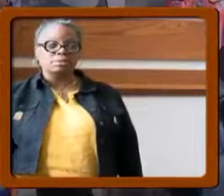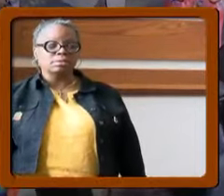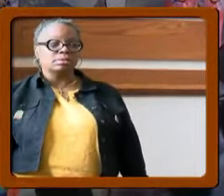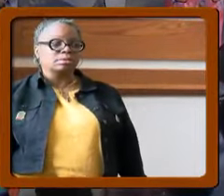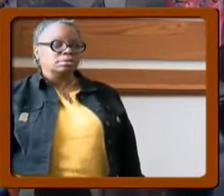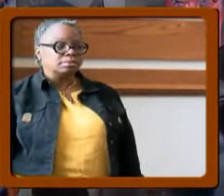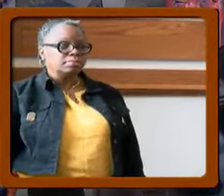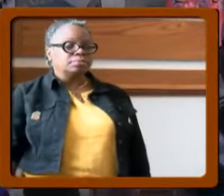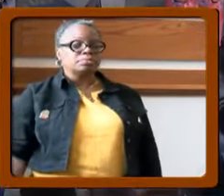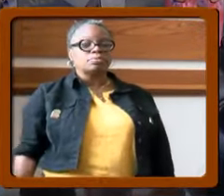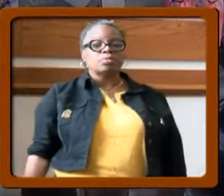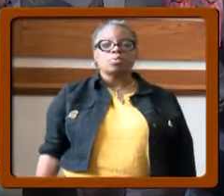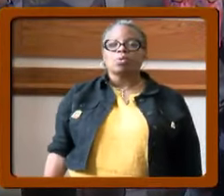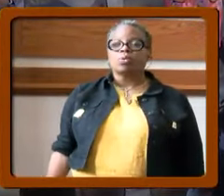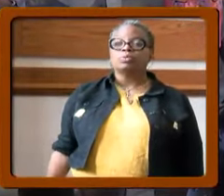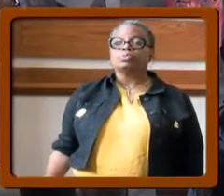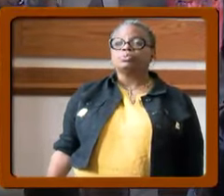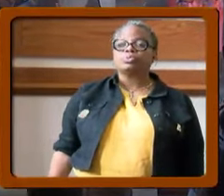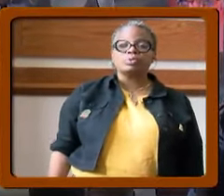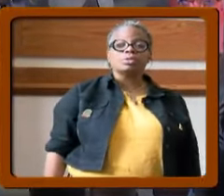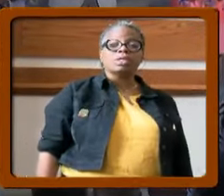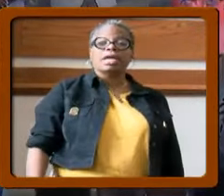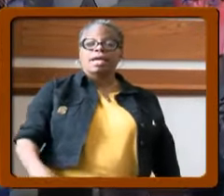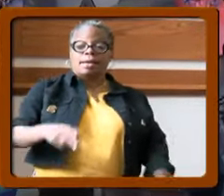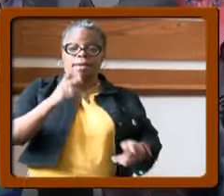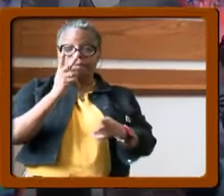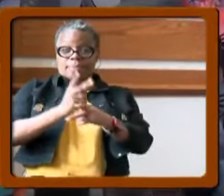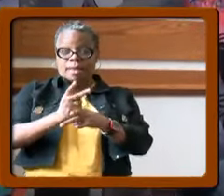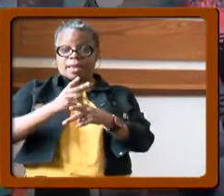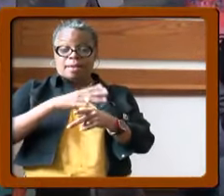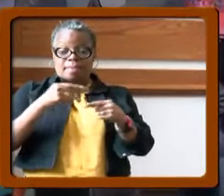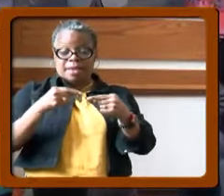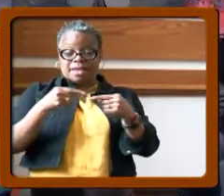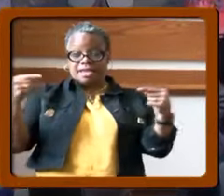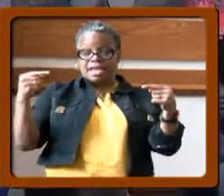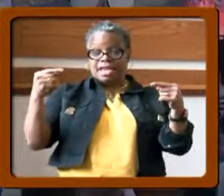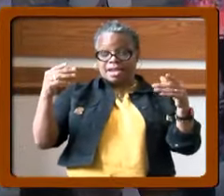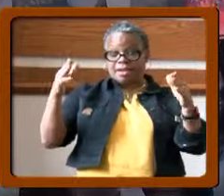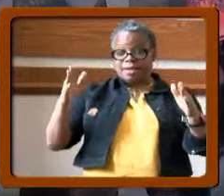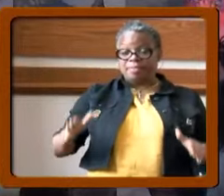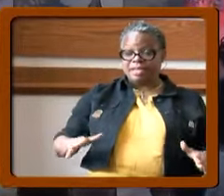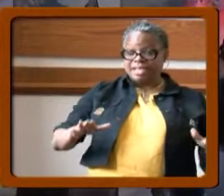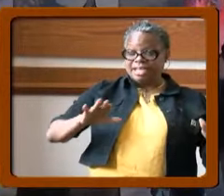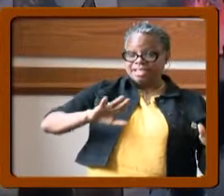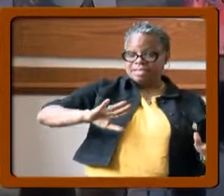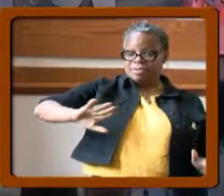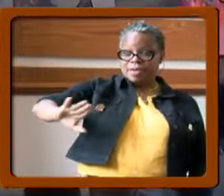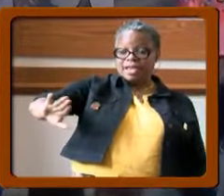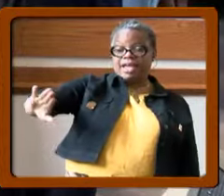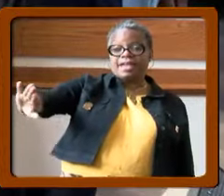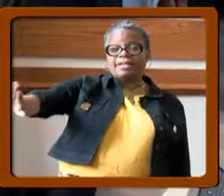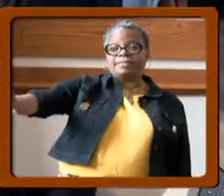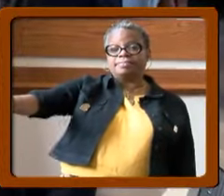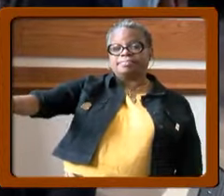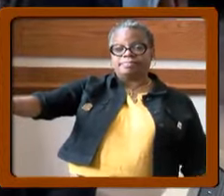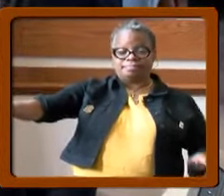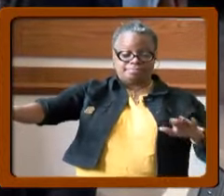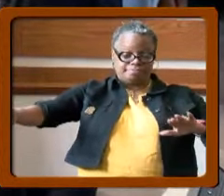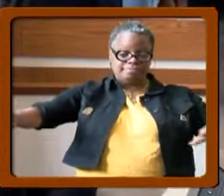Oh, he kept my enemies. Oh, he kept my enemies away.